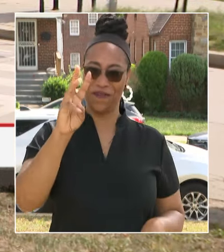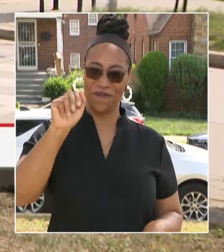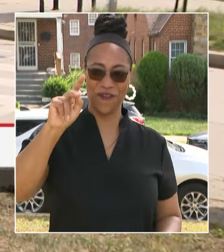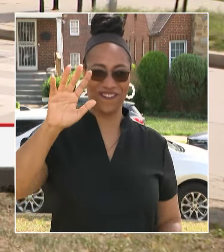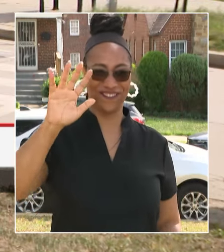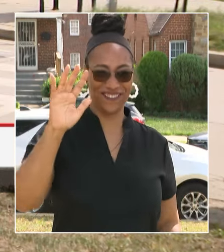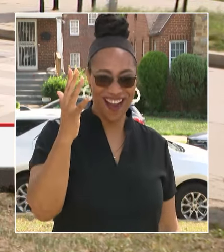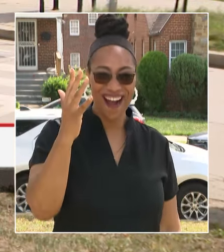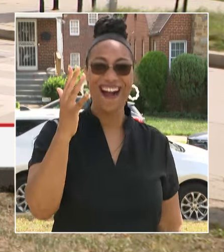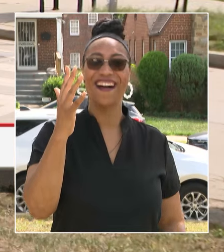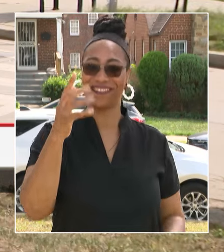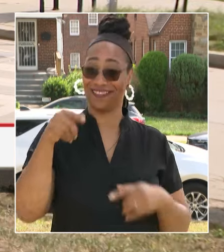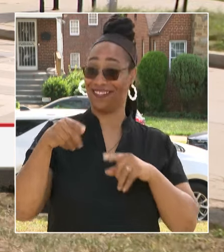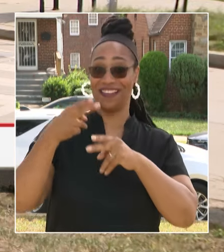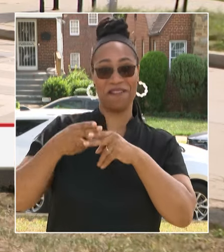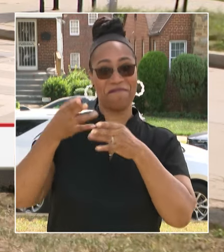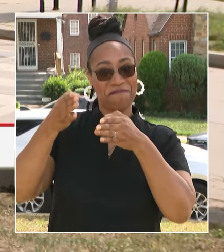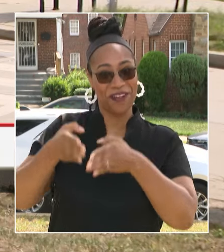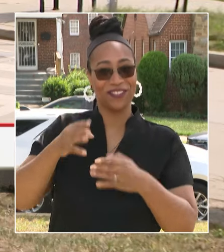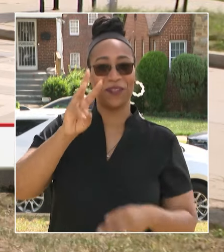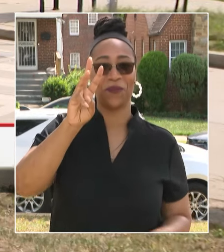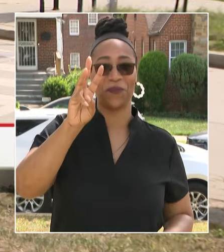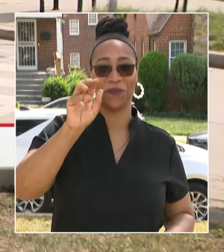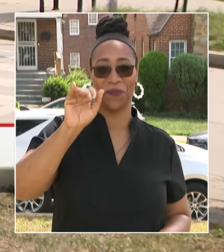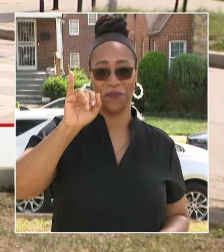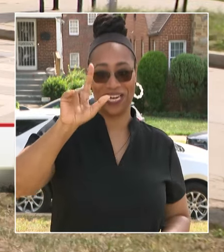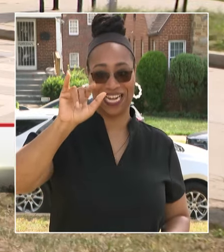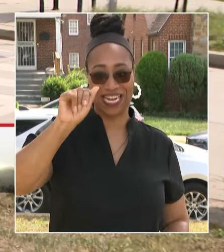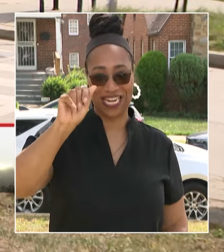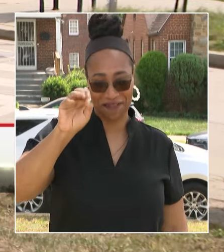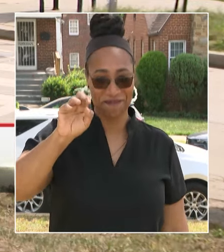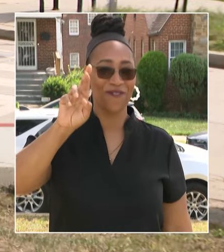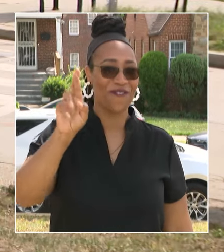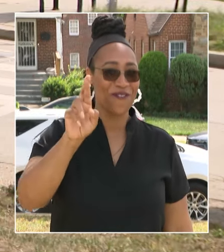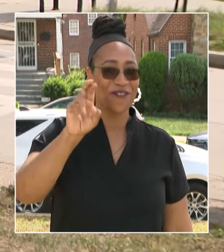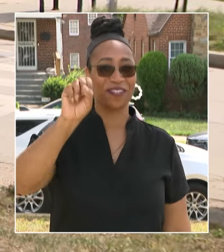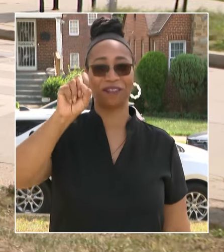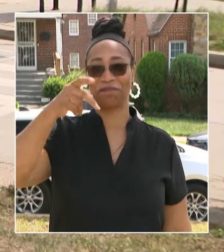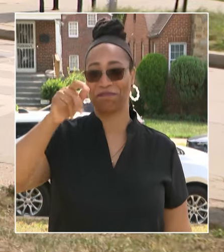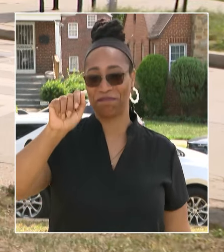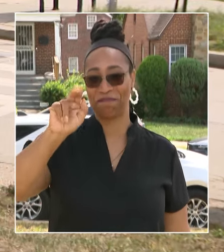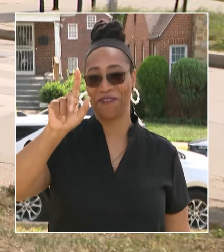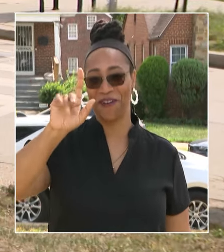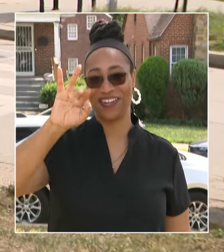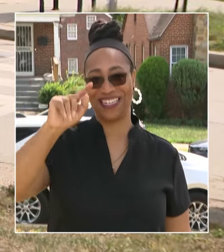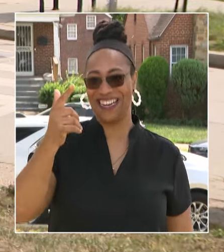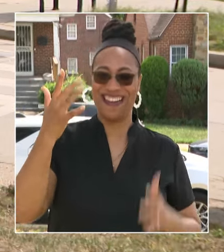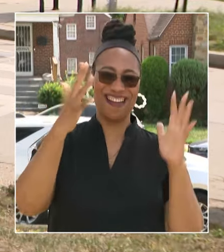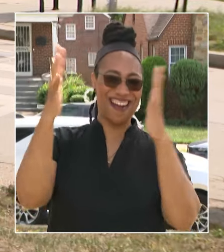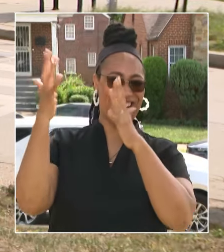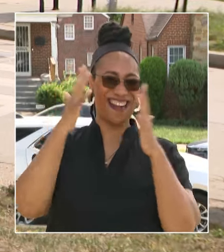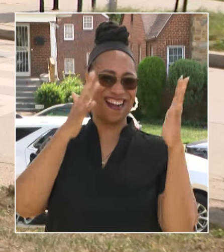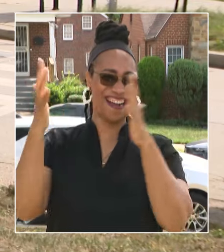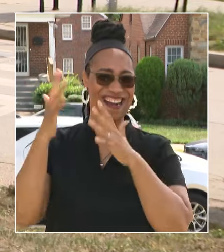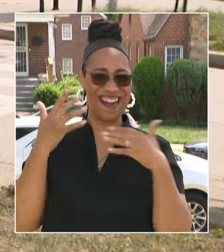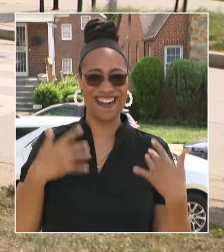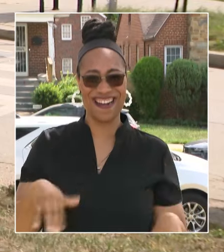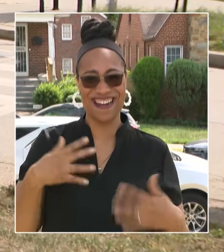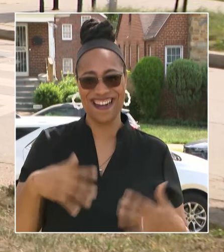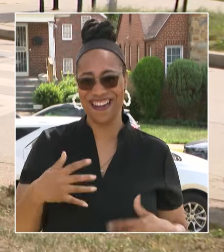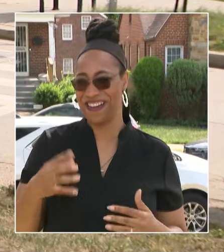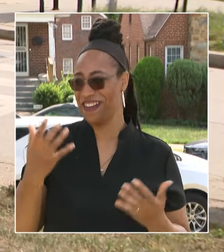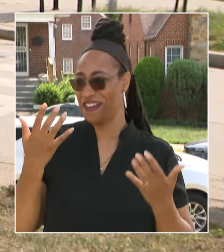We have a number of exciting guests. I want to start by acknowledging individuals on the program, some of whom are here, some of